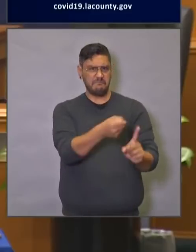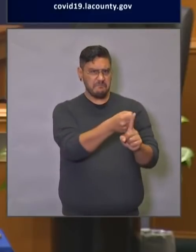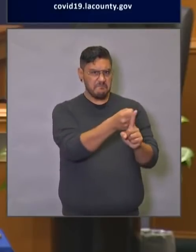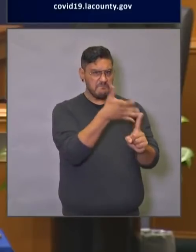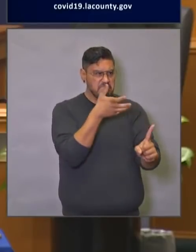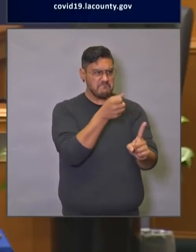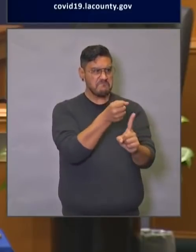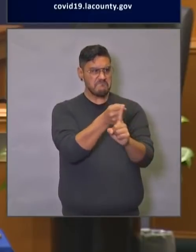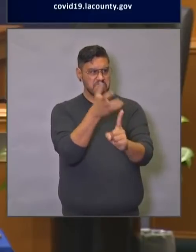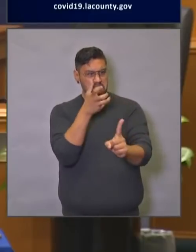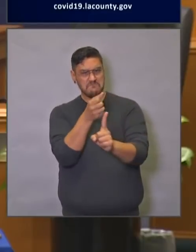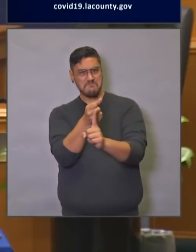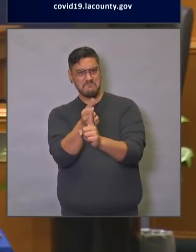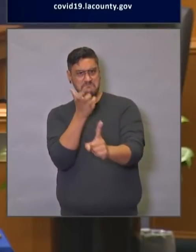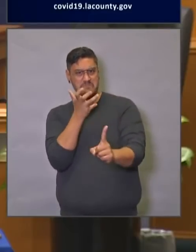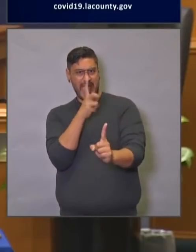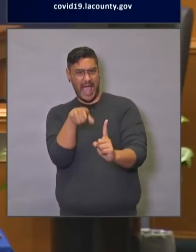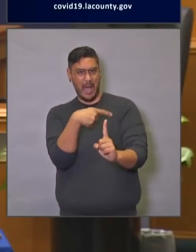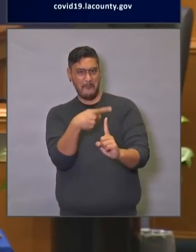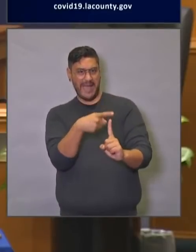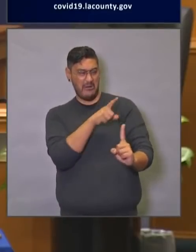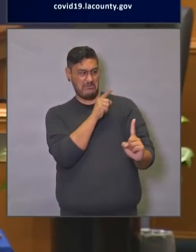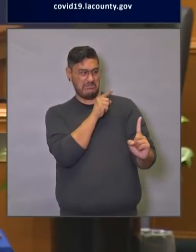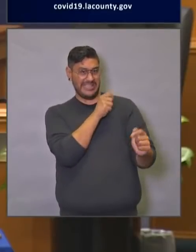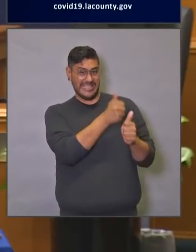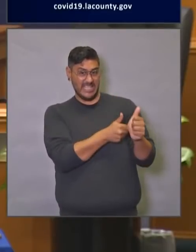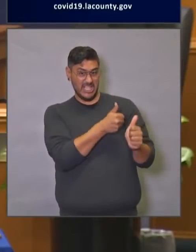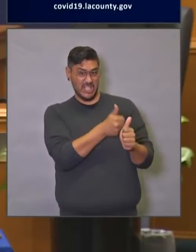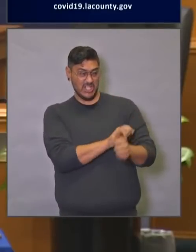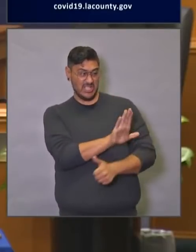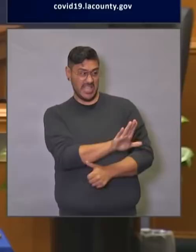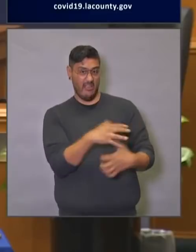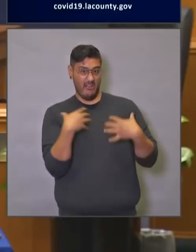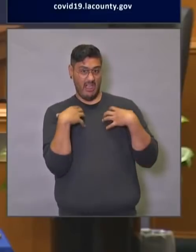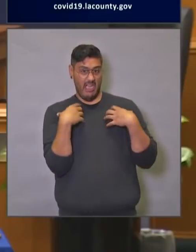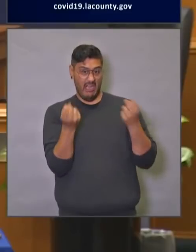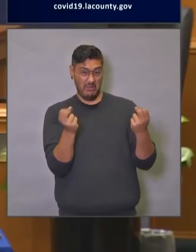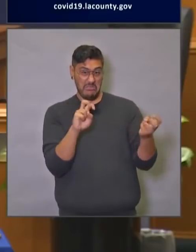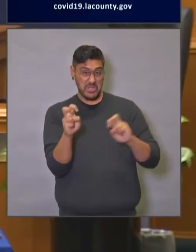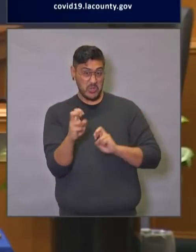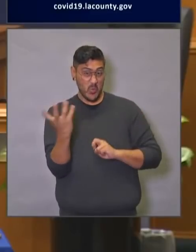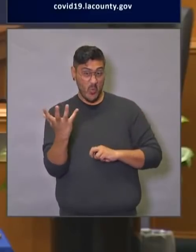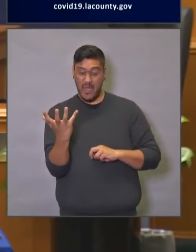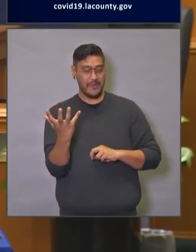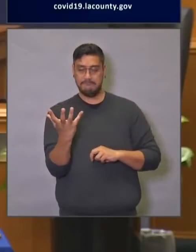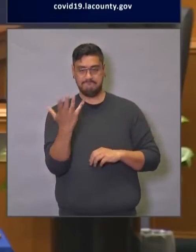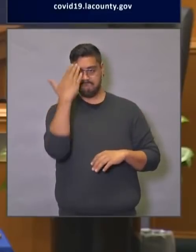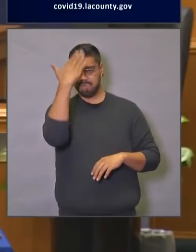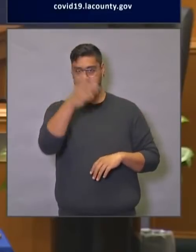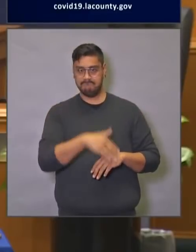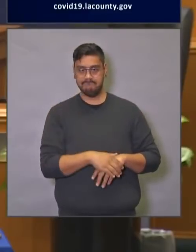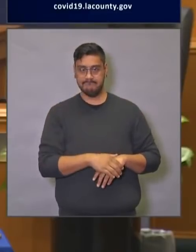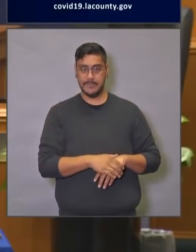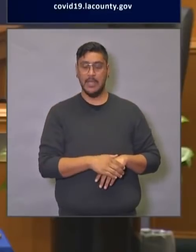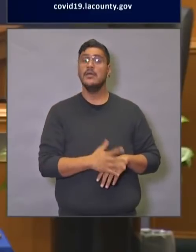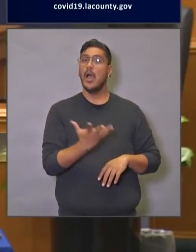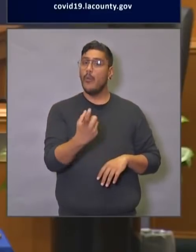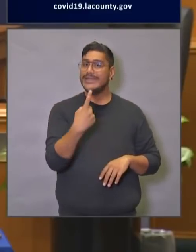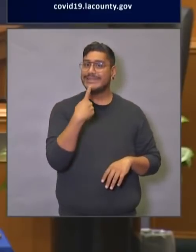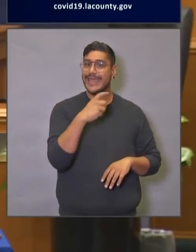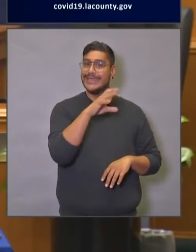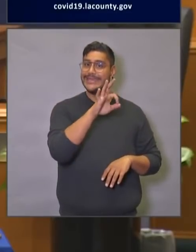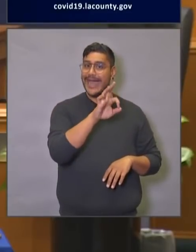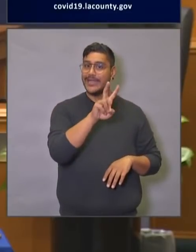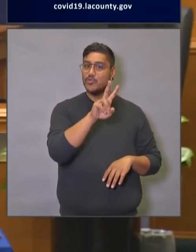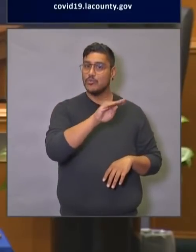their individual health conditions were. I do want to note that 92% of people